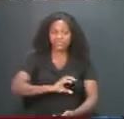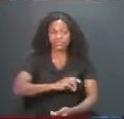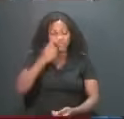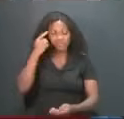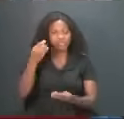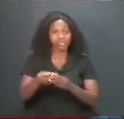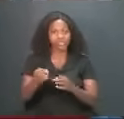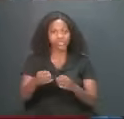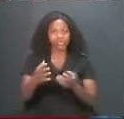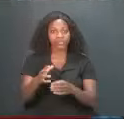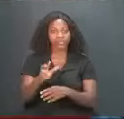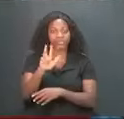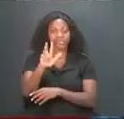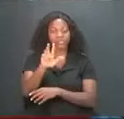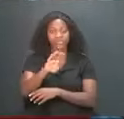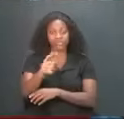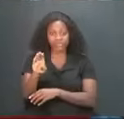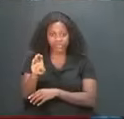of